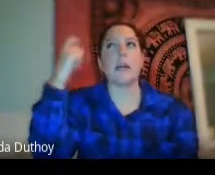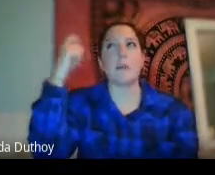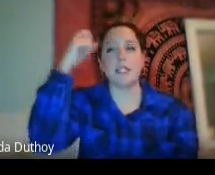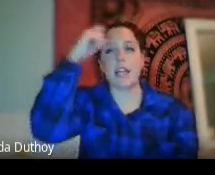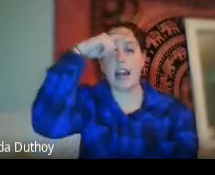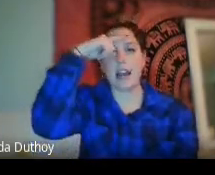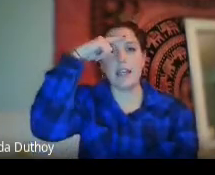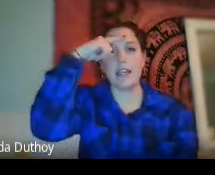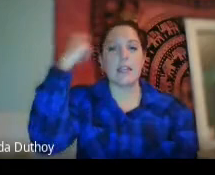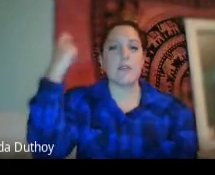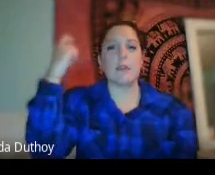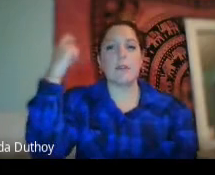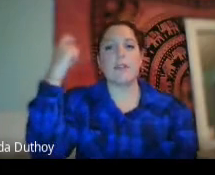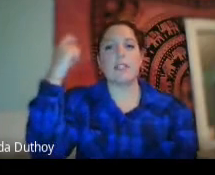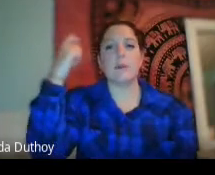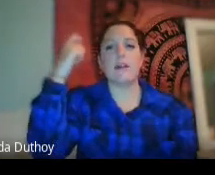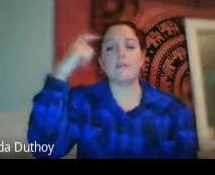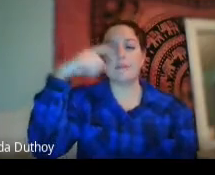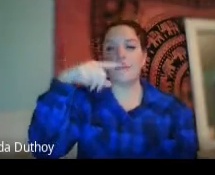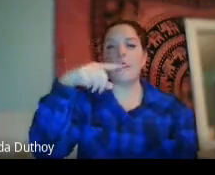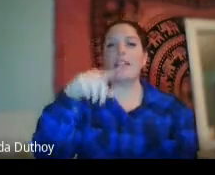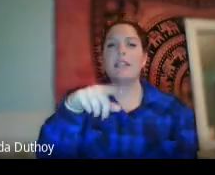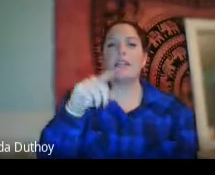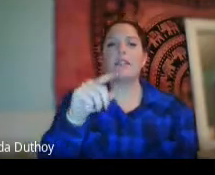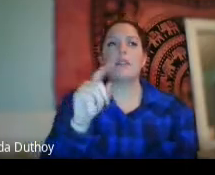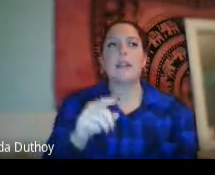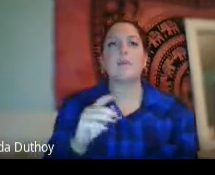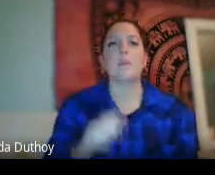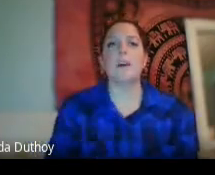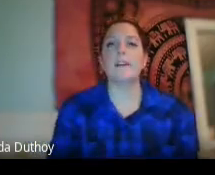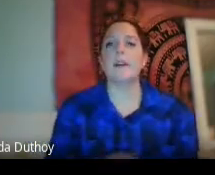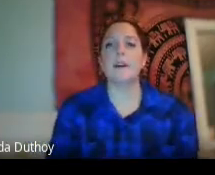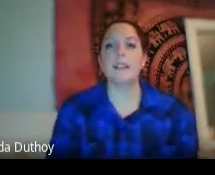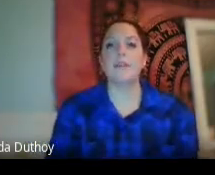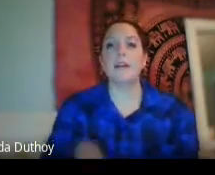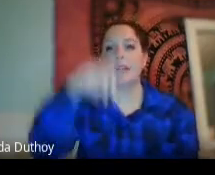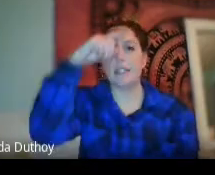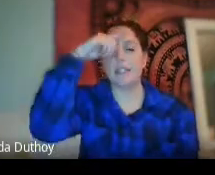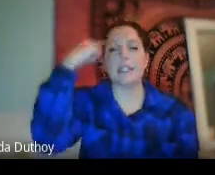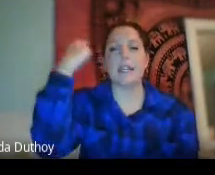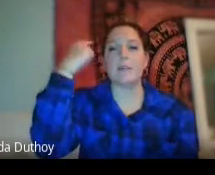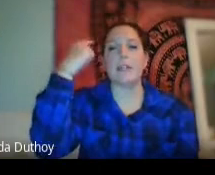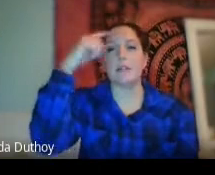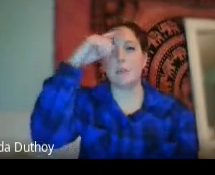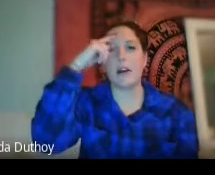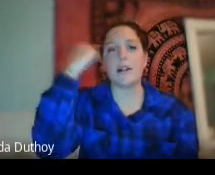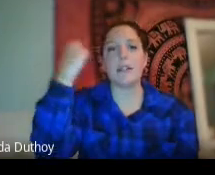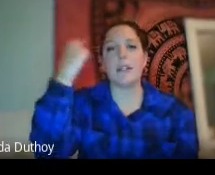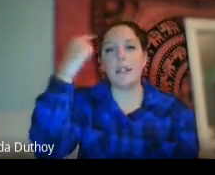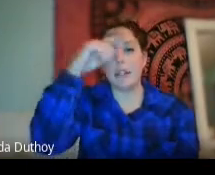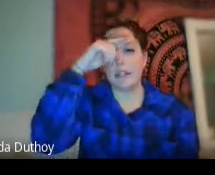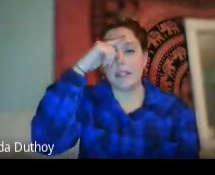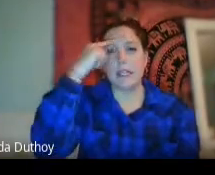right? It's summer, it's hot, you're wiping off that sweat. It does look like what color is signed up here as